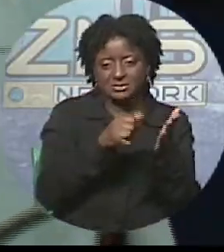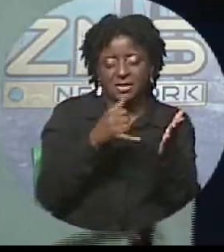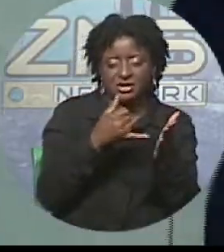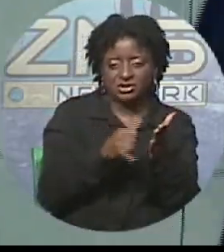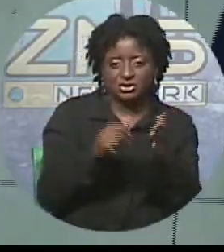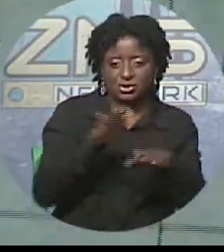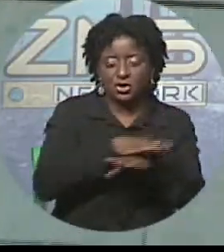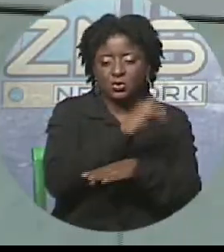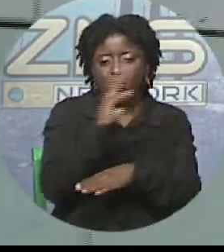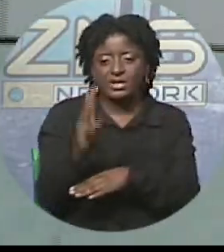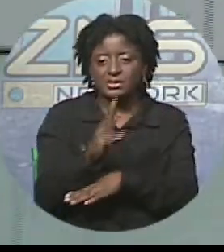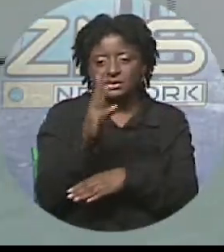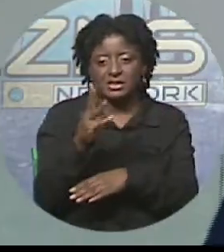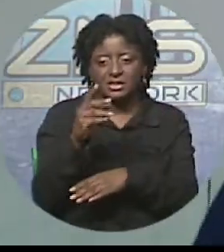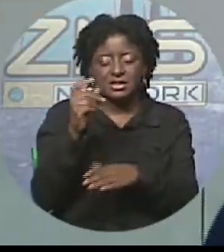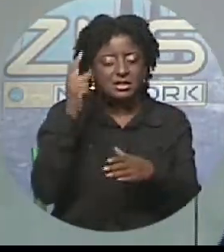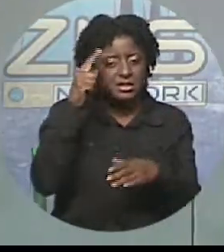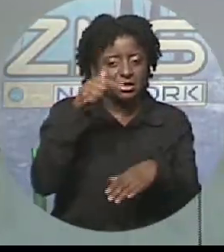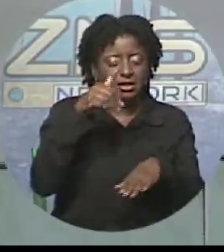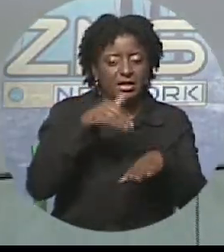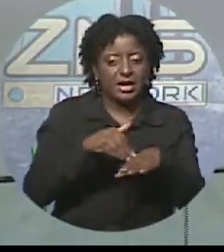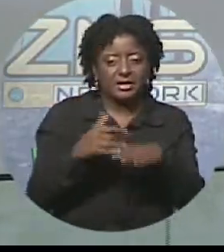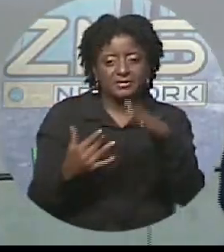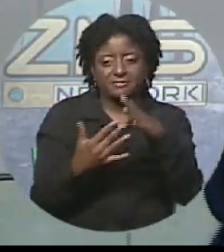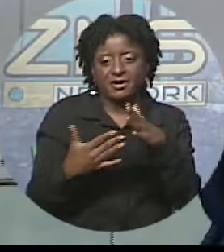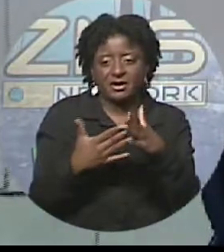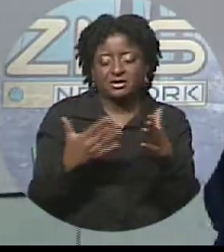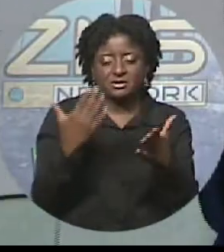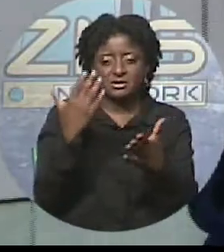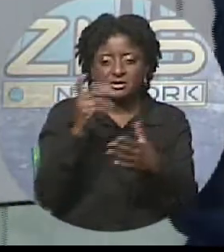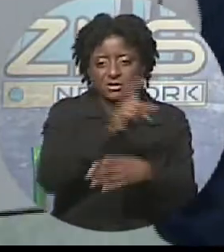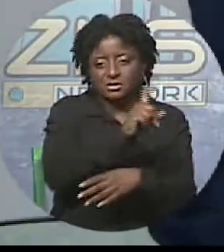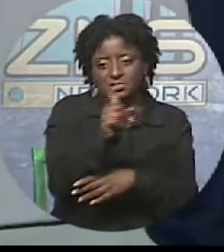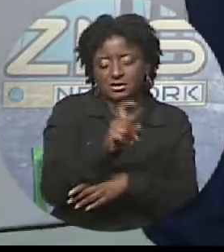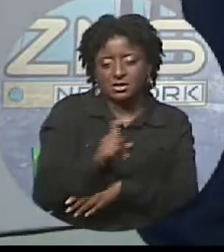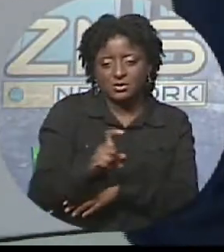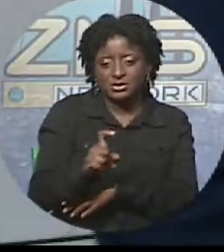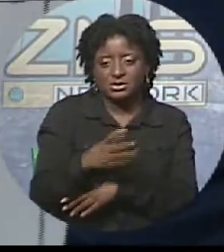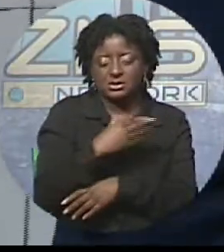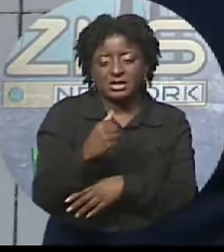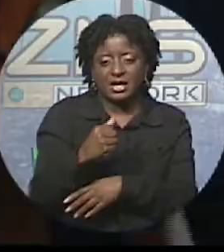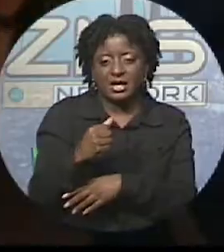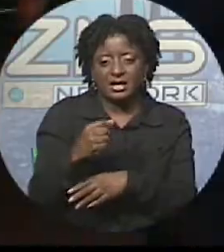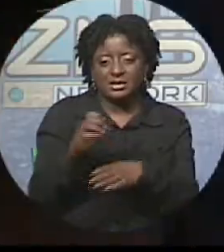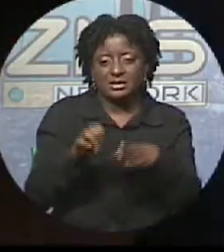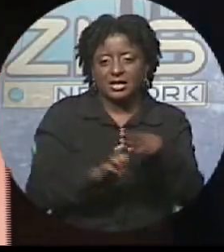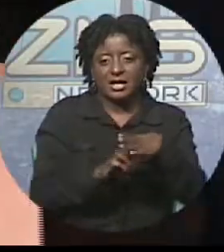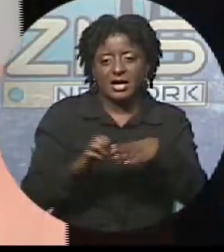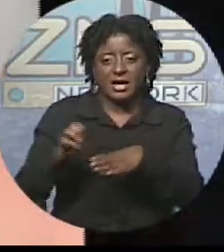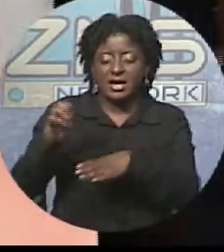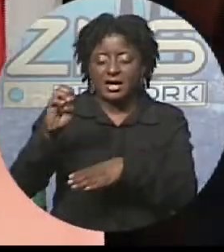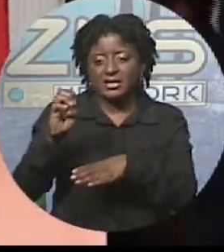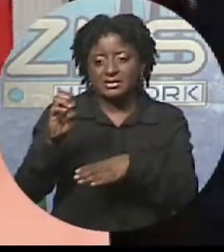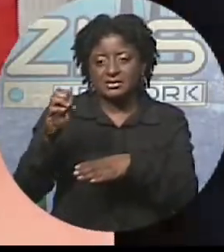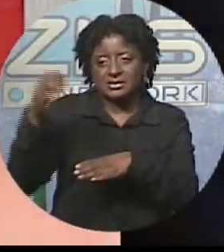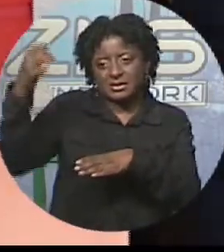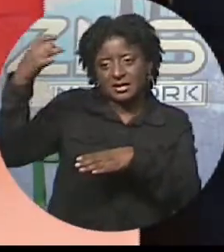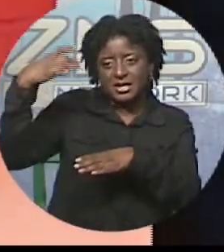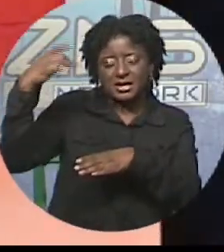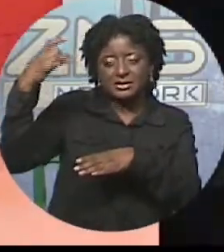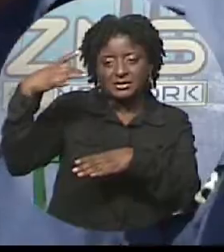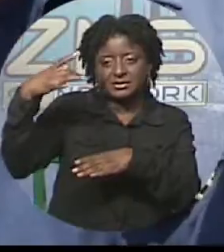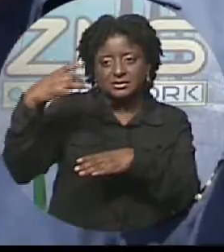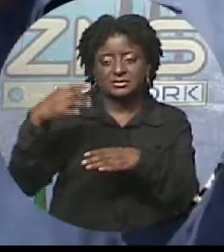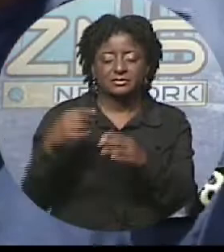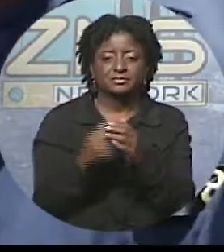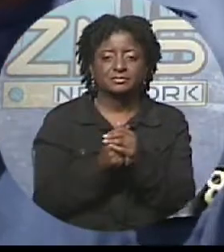checking fire extinguishers and exit lighting. Sergeant Anthony Mitchell says for the most part, vendors were in compliance.